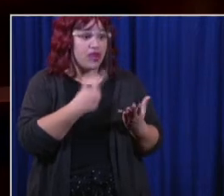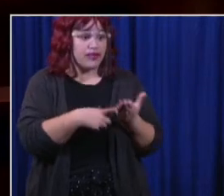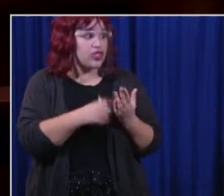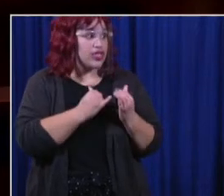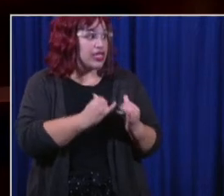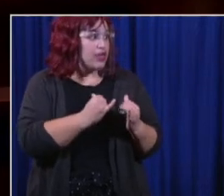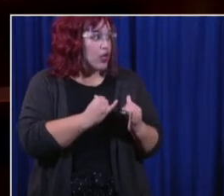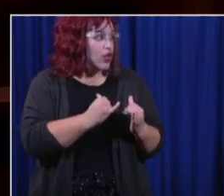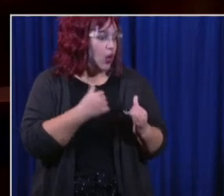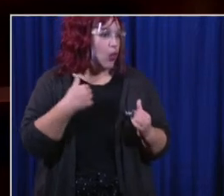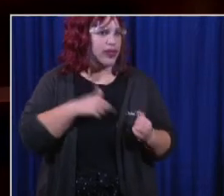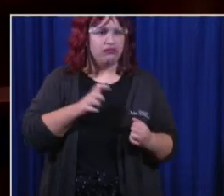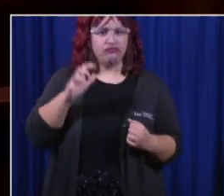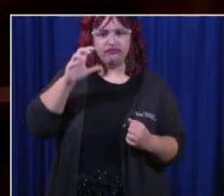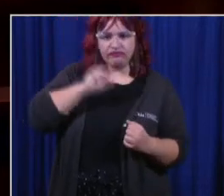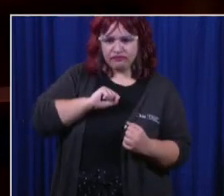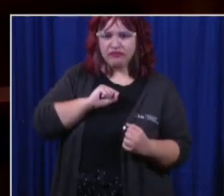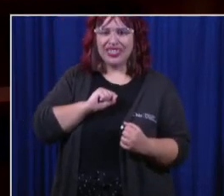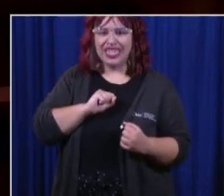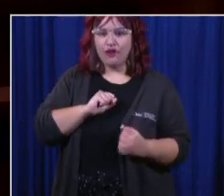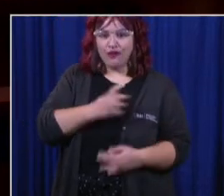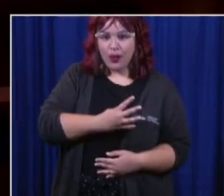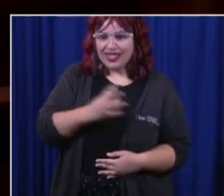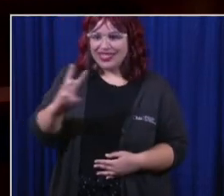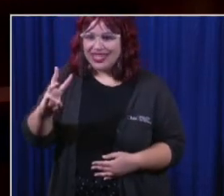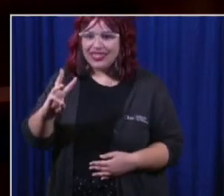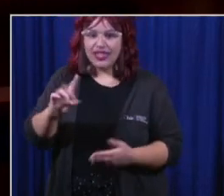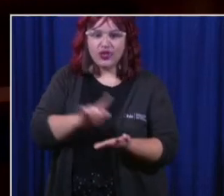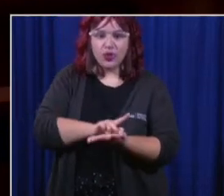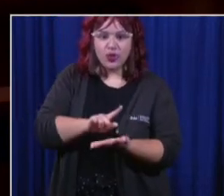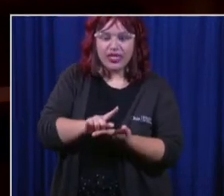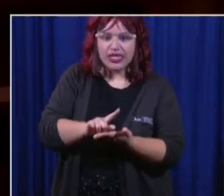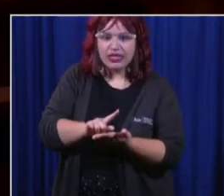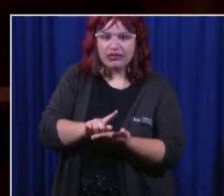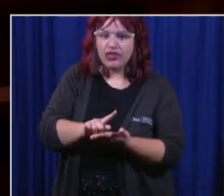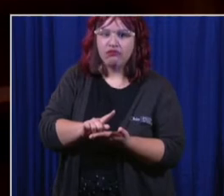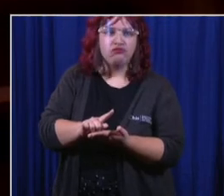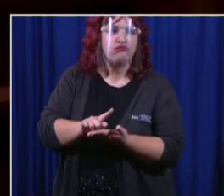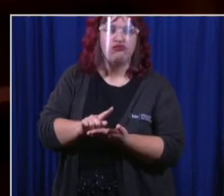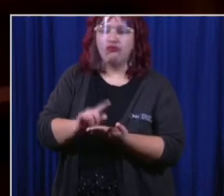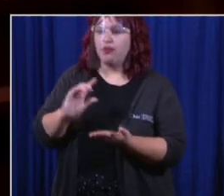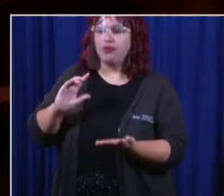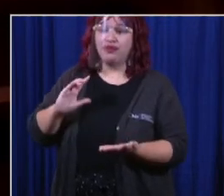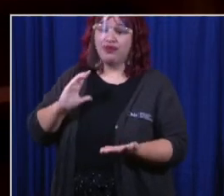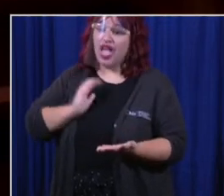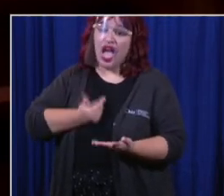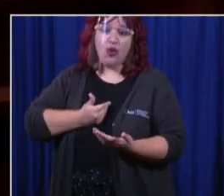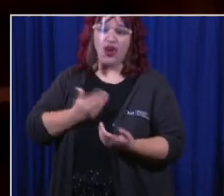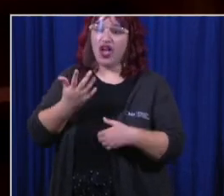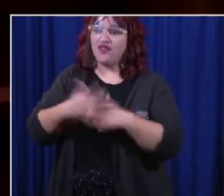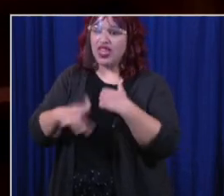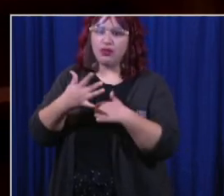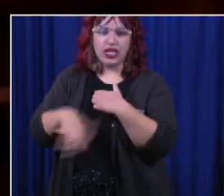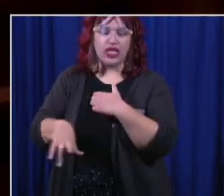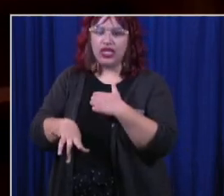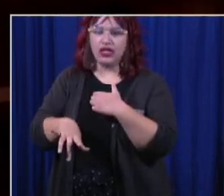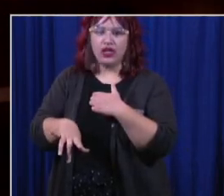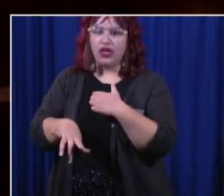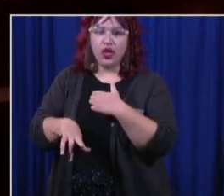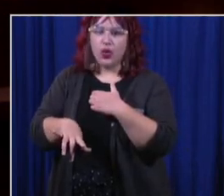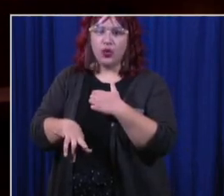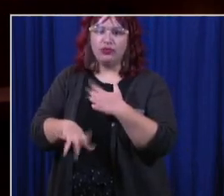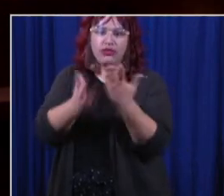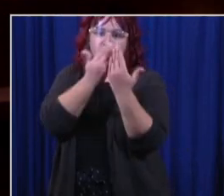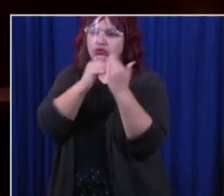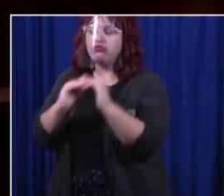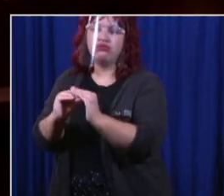be potentially at risk for crowding out other non-COVID related care. Given the spike we've seen in actual total